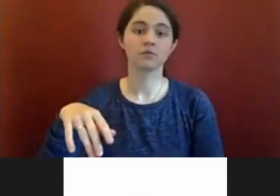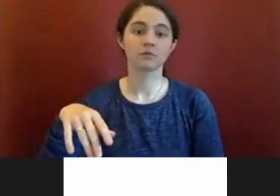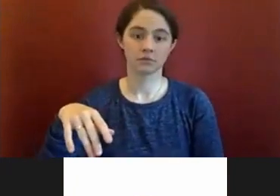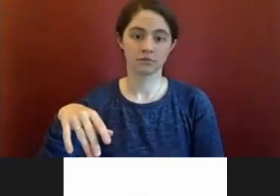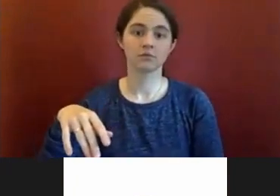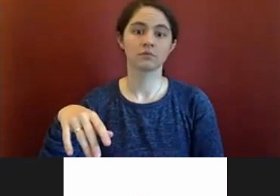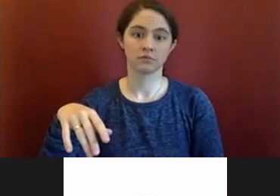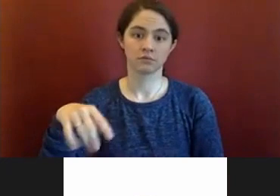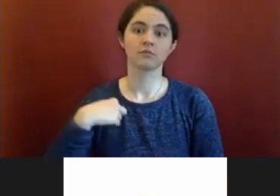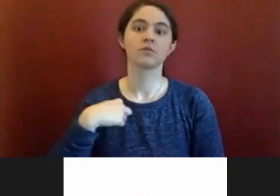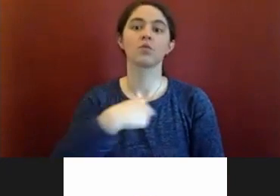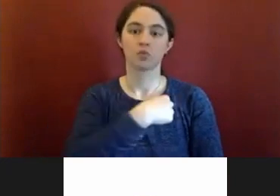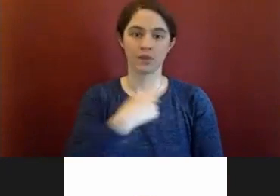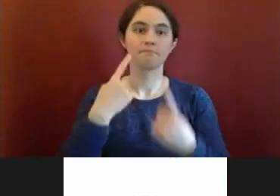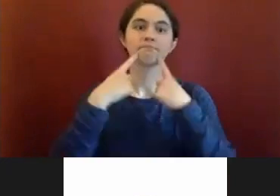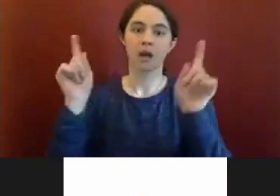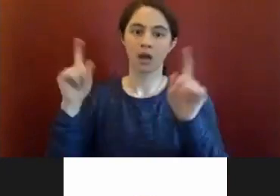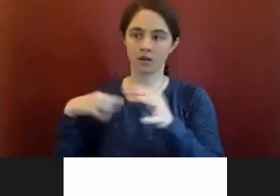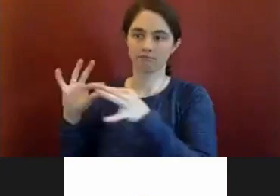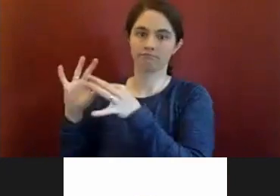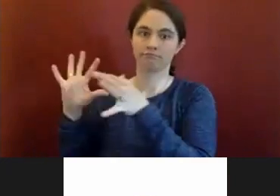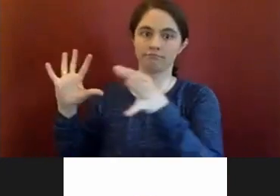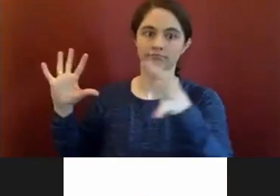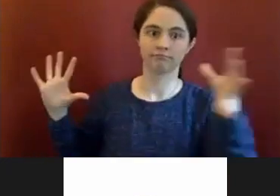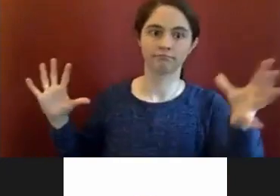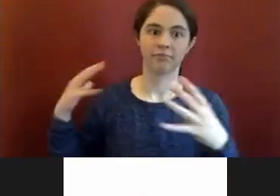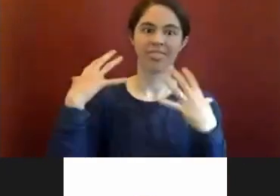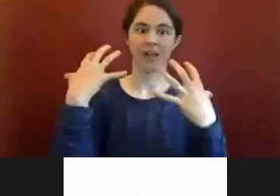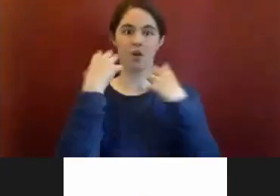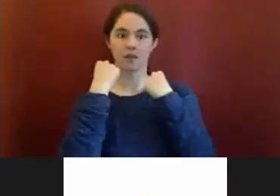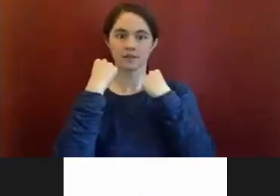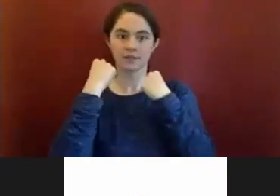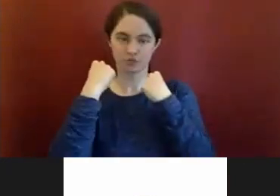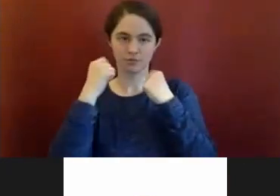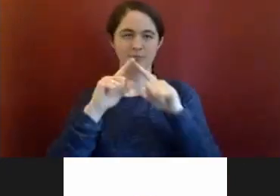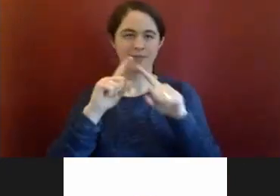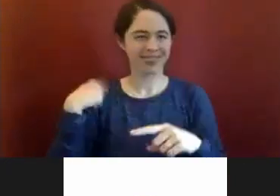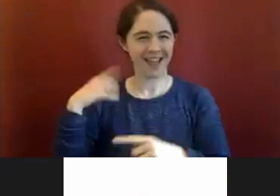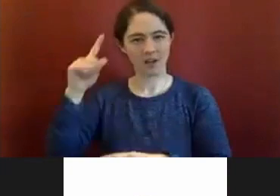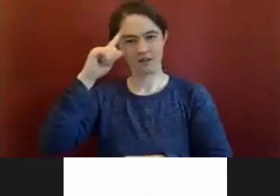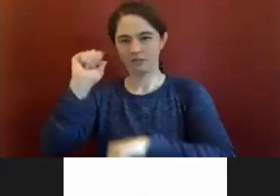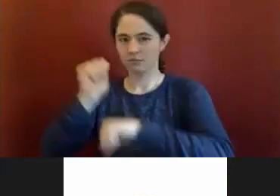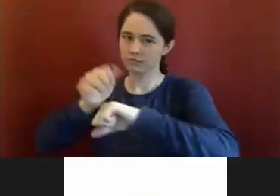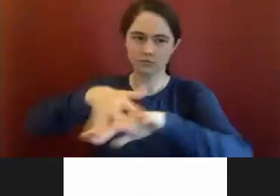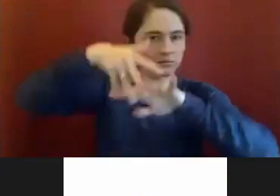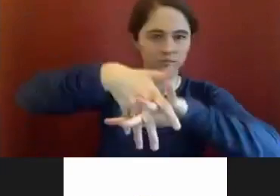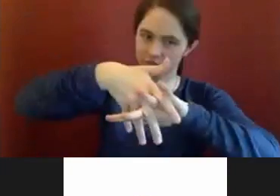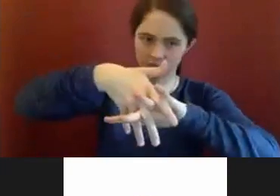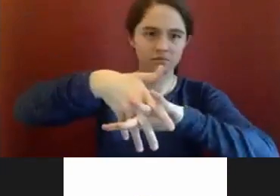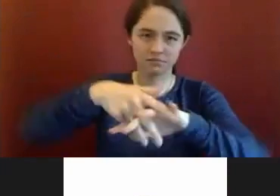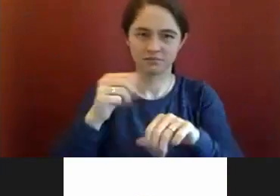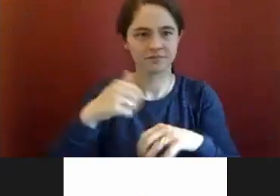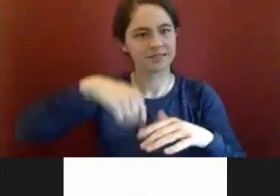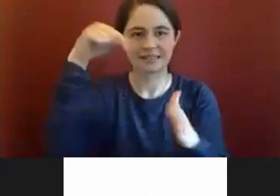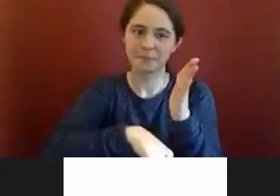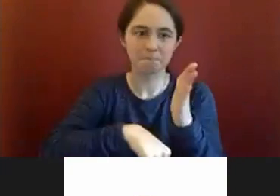the colonization, but it was very much intact in us. So my father